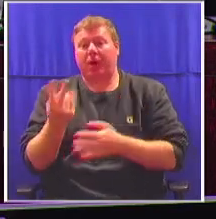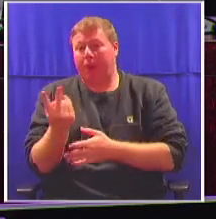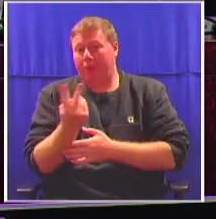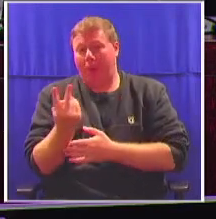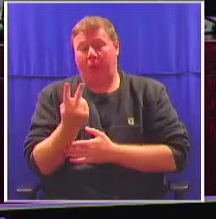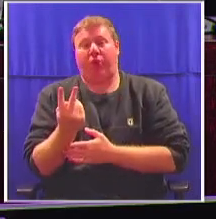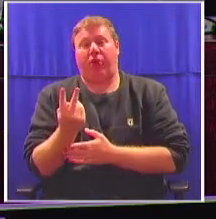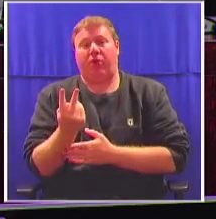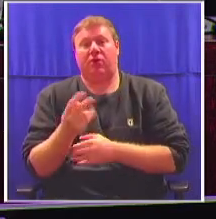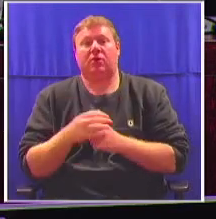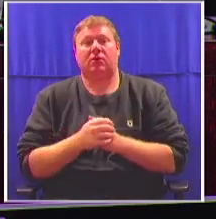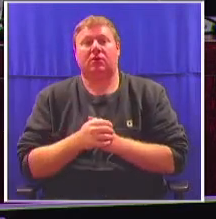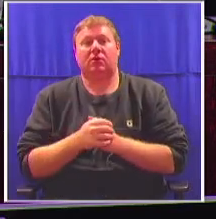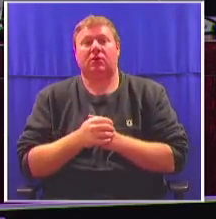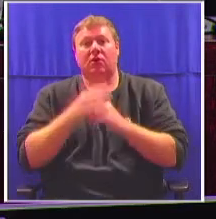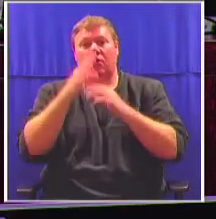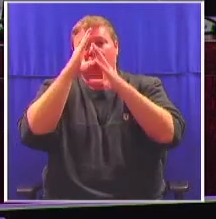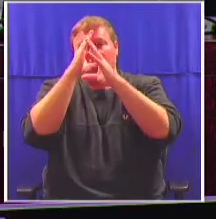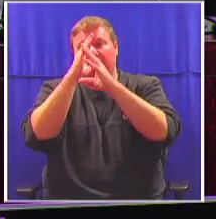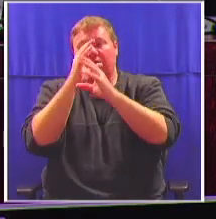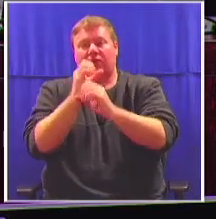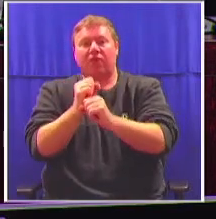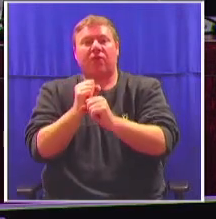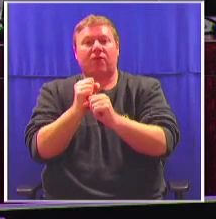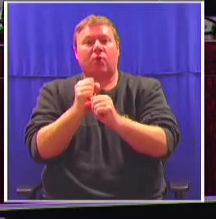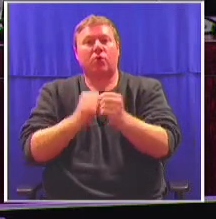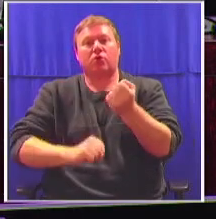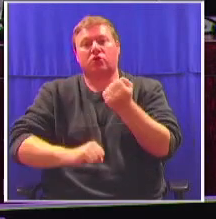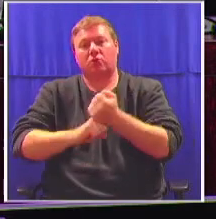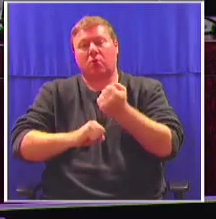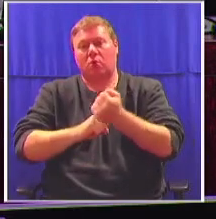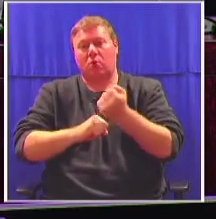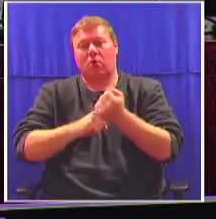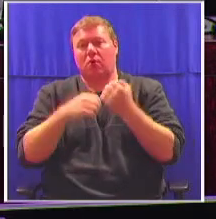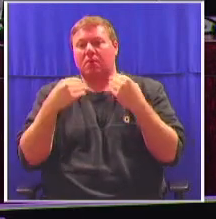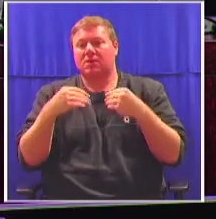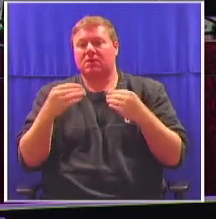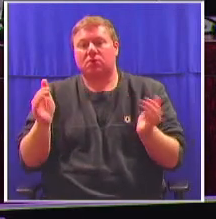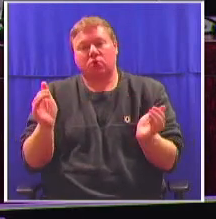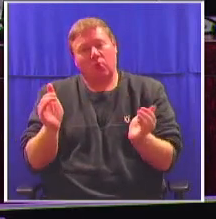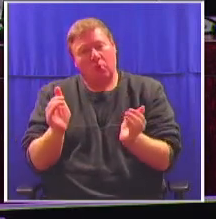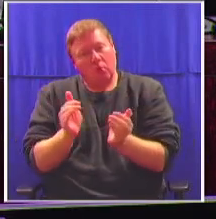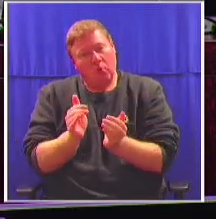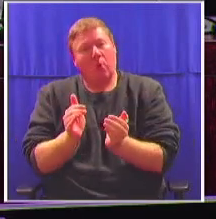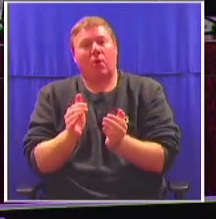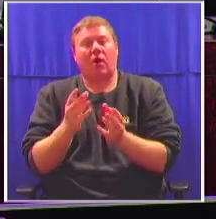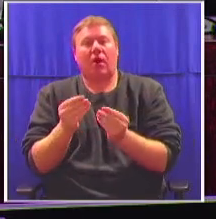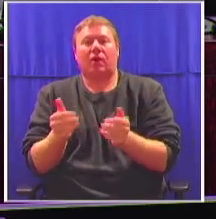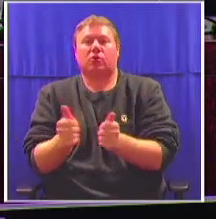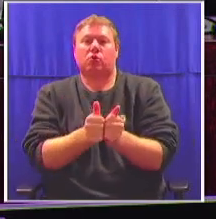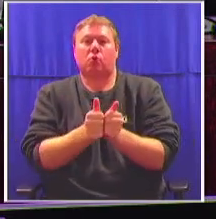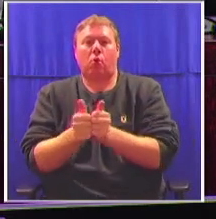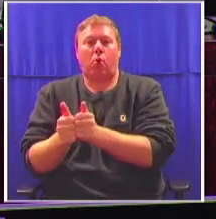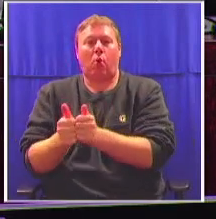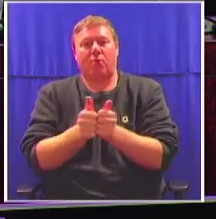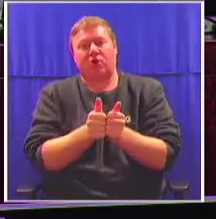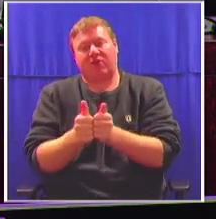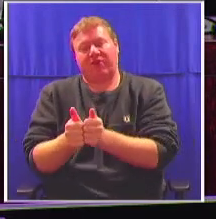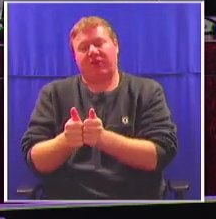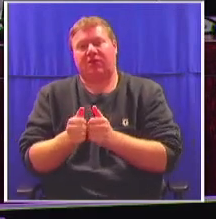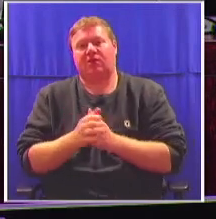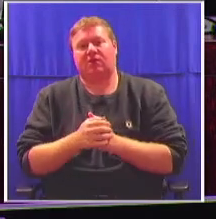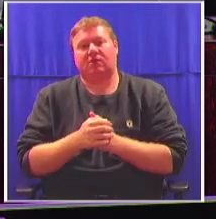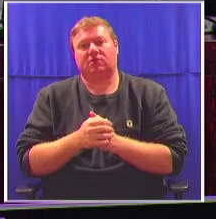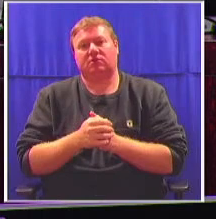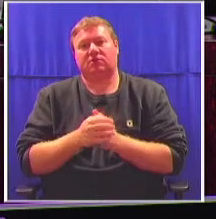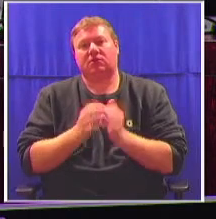by focused support on small business and cooperatives. For example, in the last financial